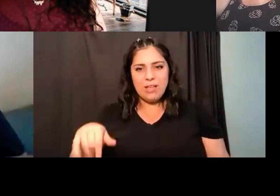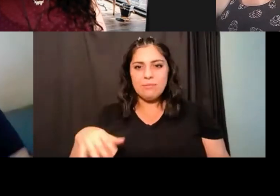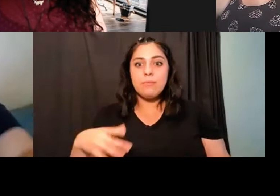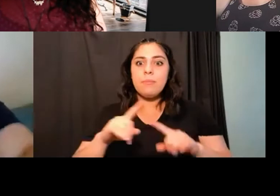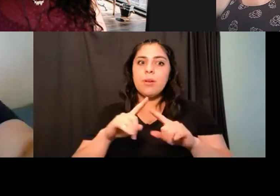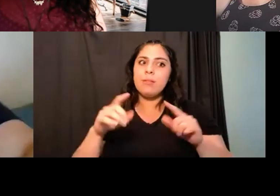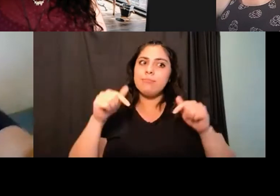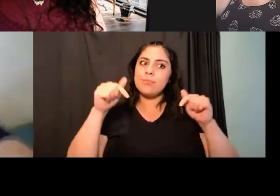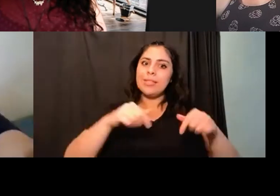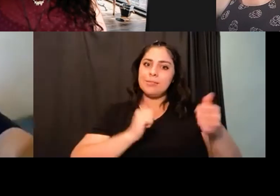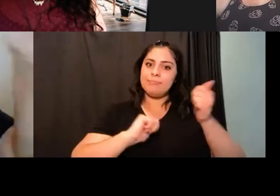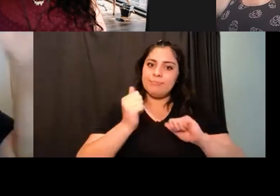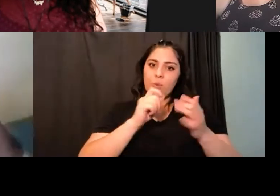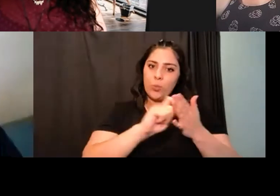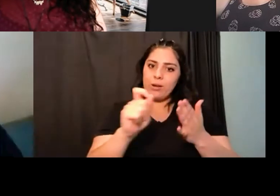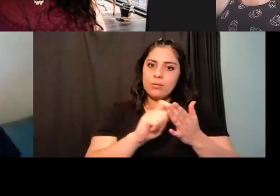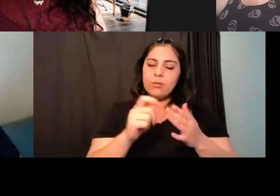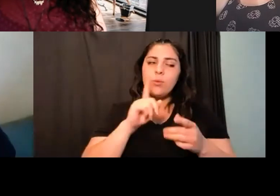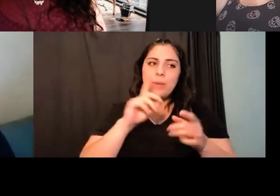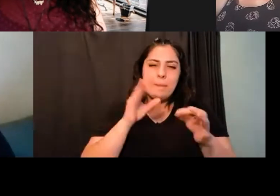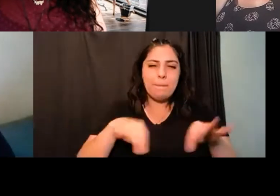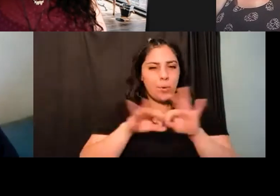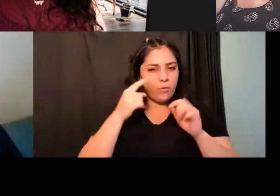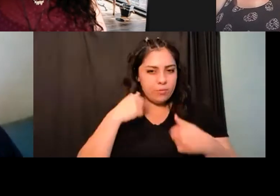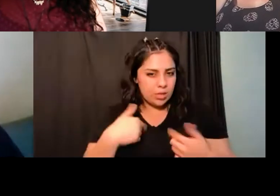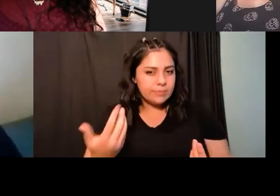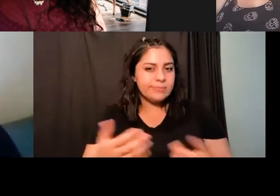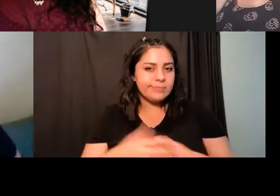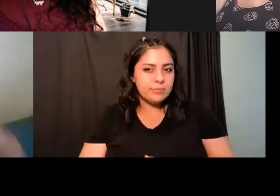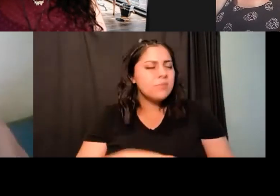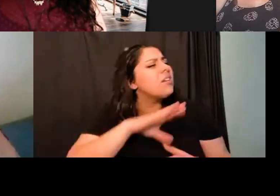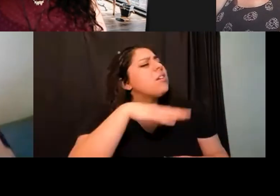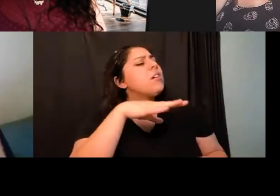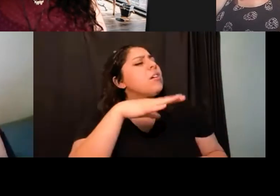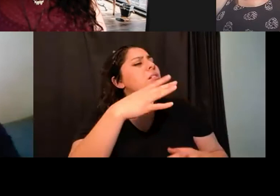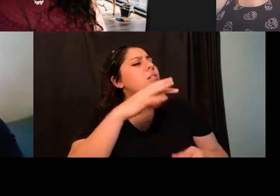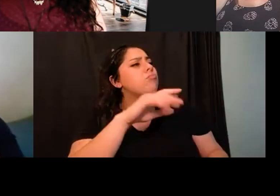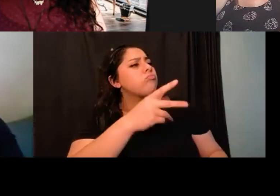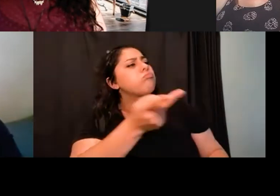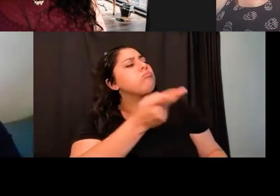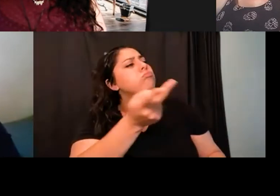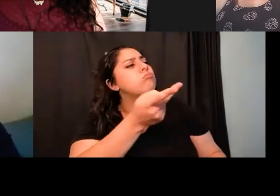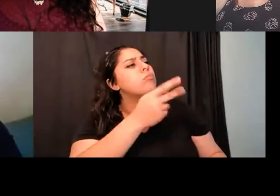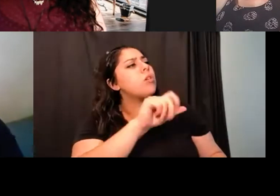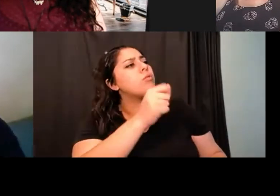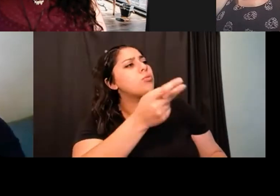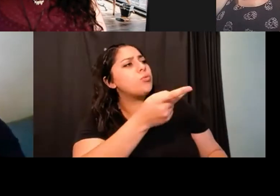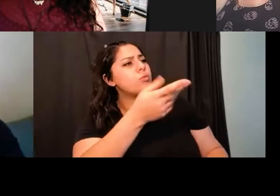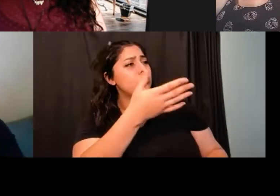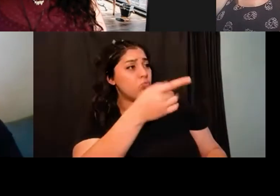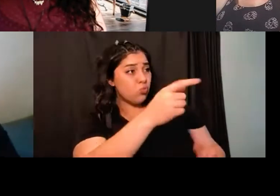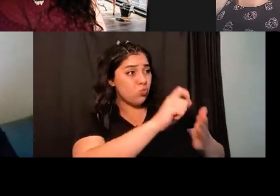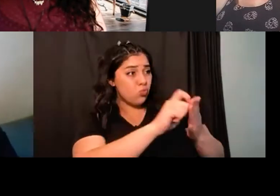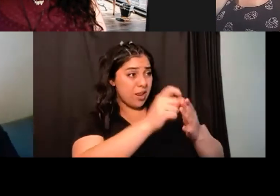me. So yeah, that's... And what about the other two, Karina and Vanessa? Were you writing